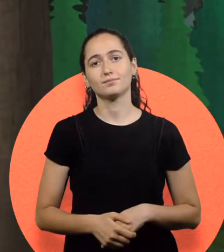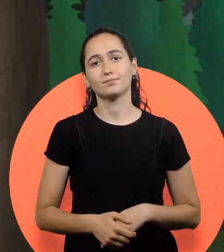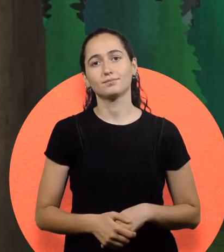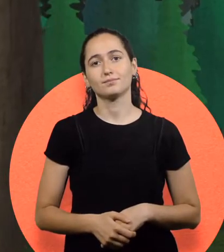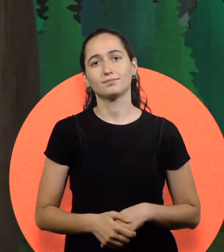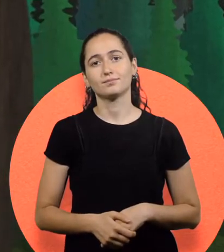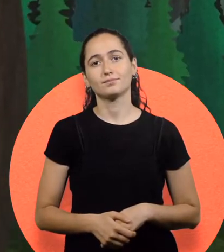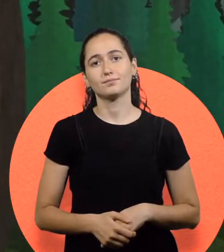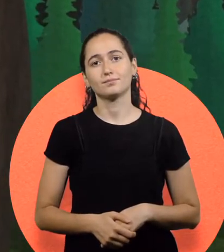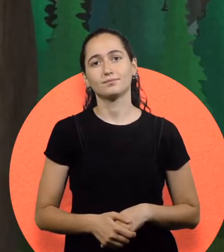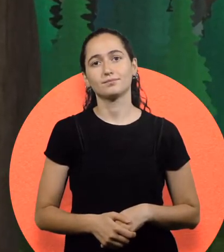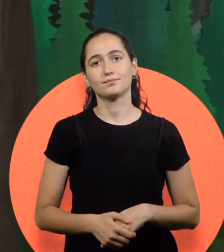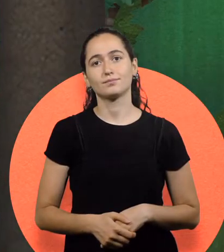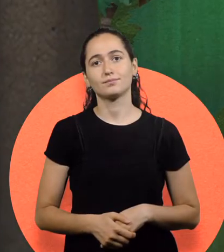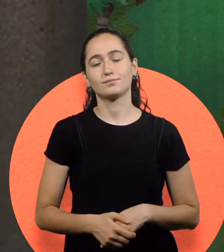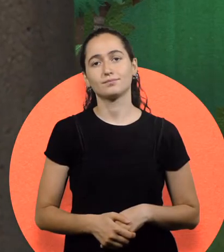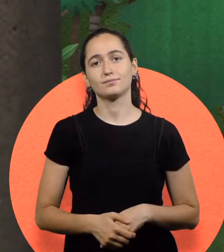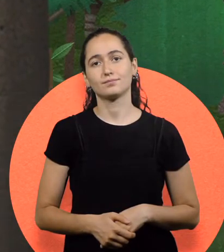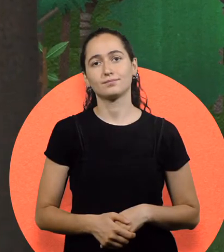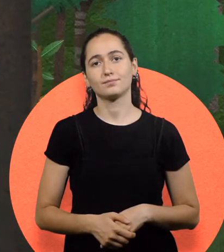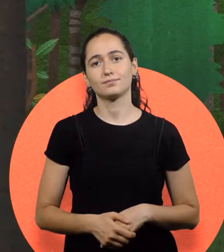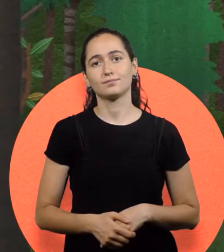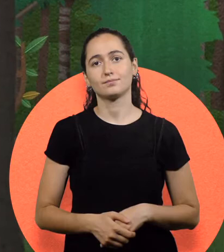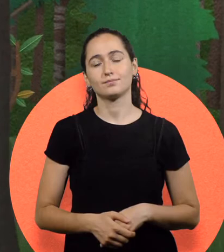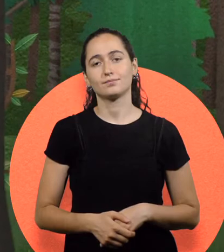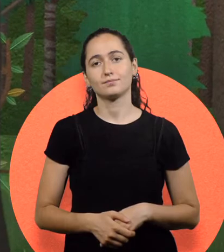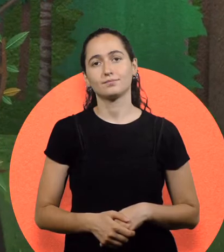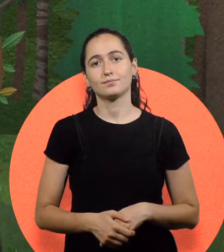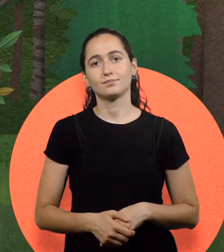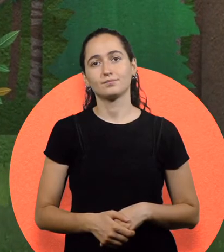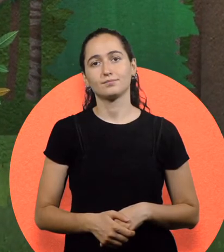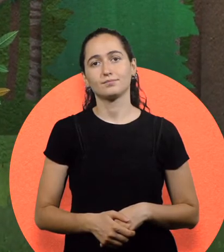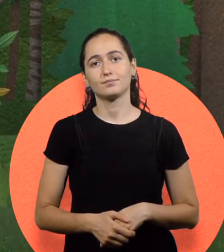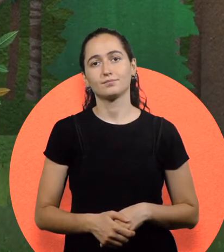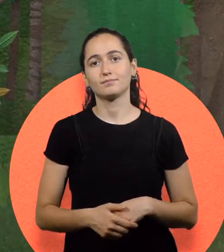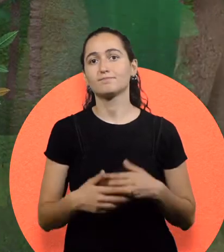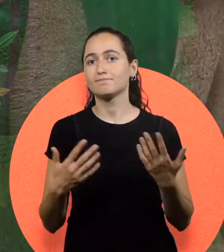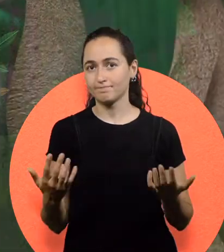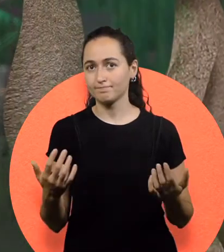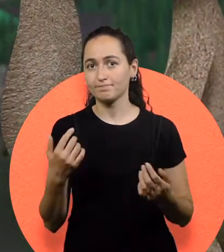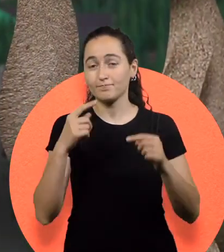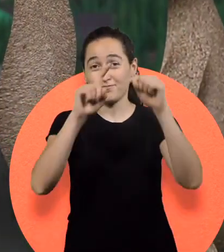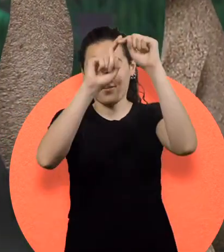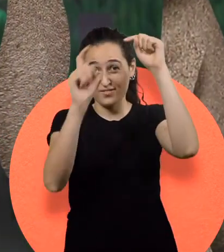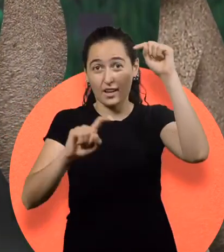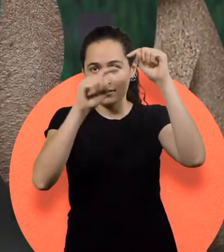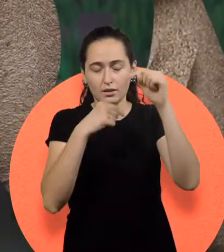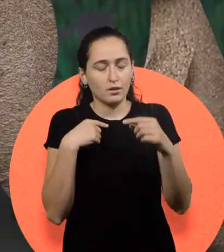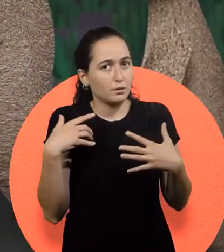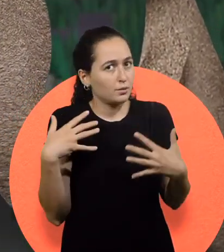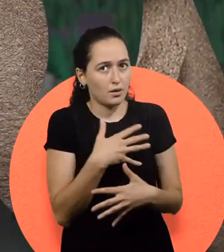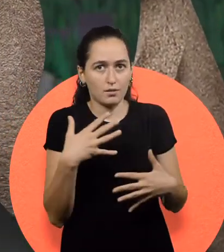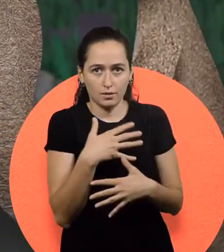the wind quite far away, and that's how the big fire started. You know, Mefitú,